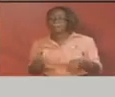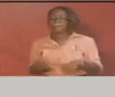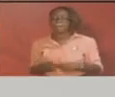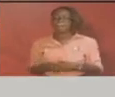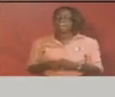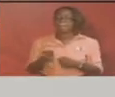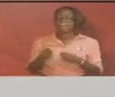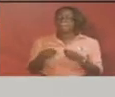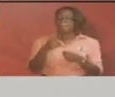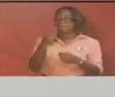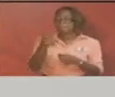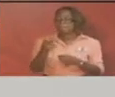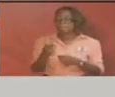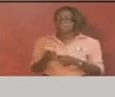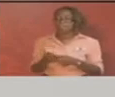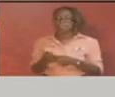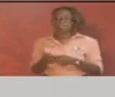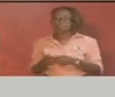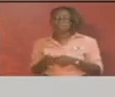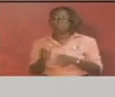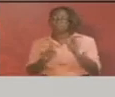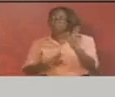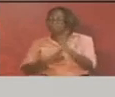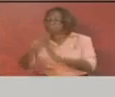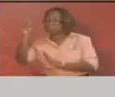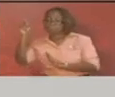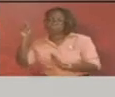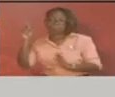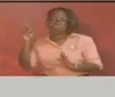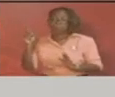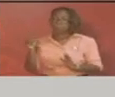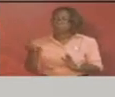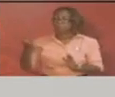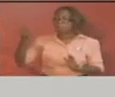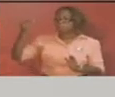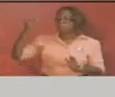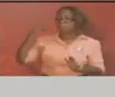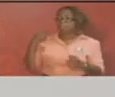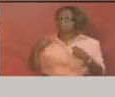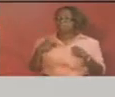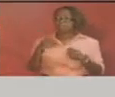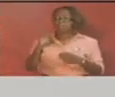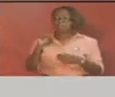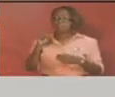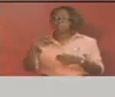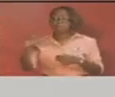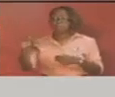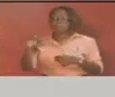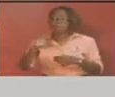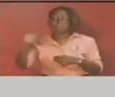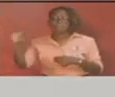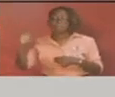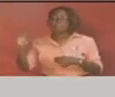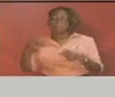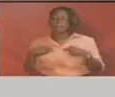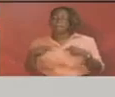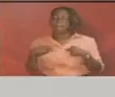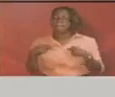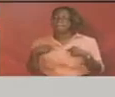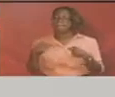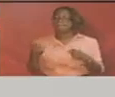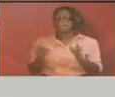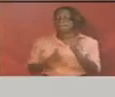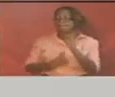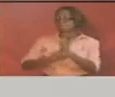different jurisdictions, for example, when there was an upsurge in St. George East, we would have gone to walkabouts in those